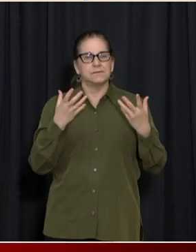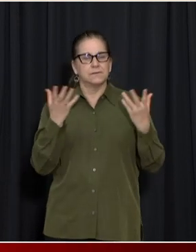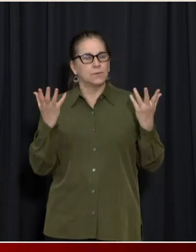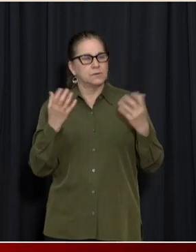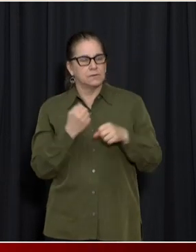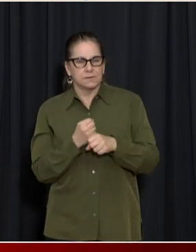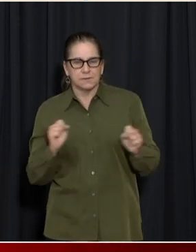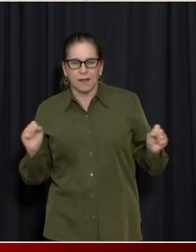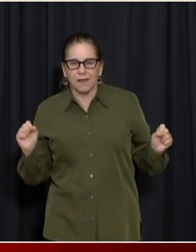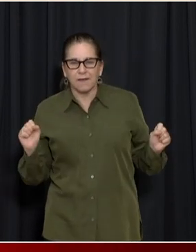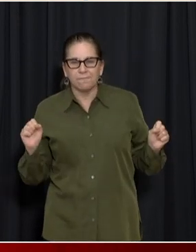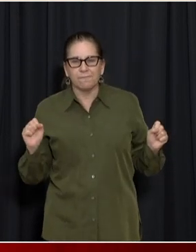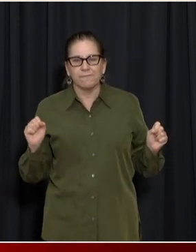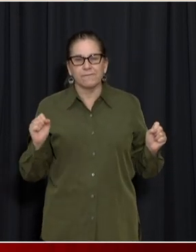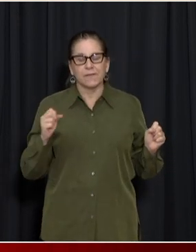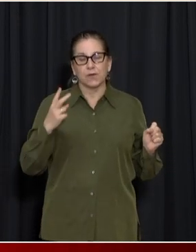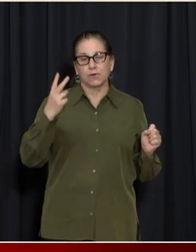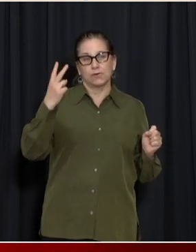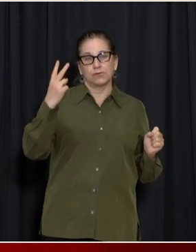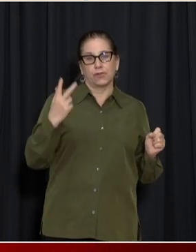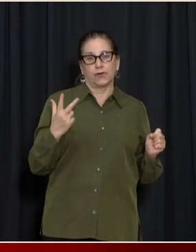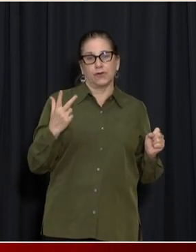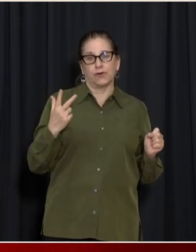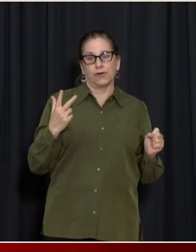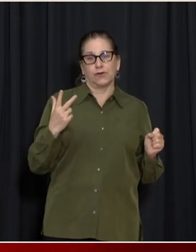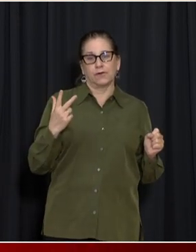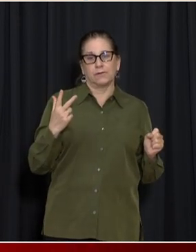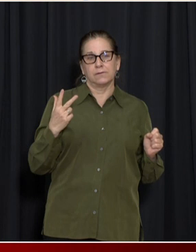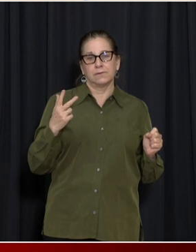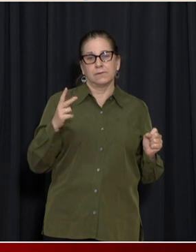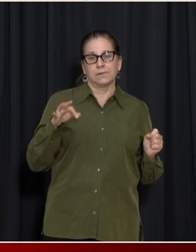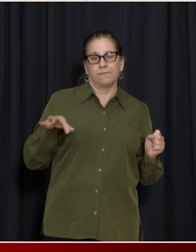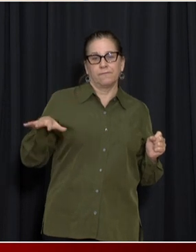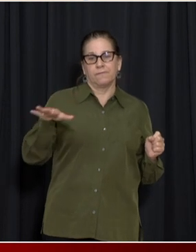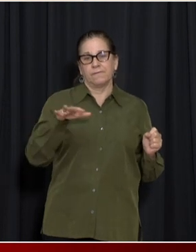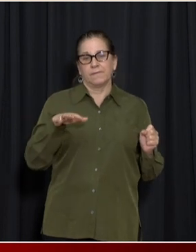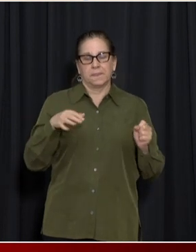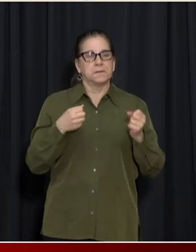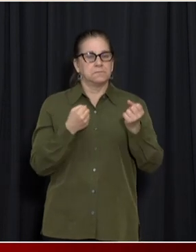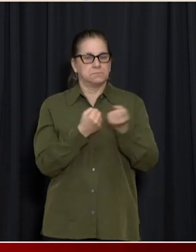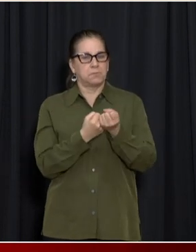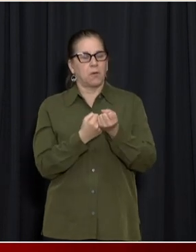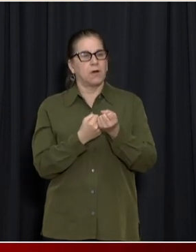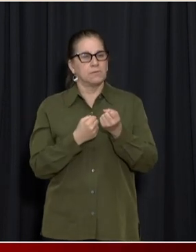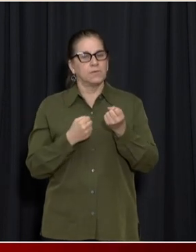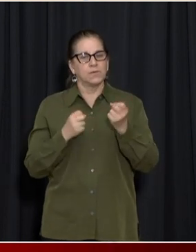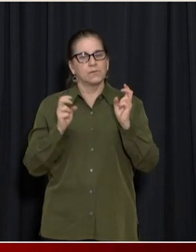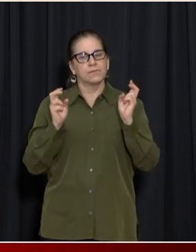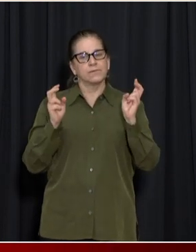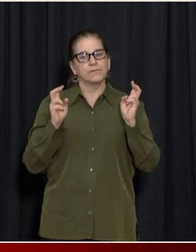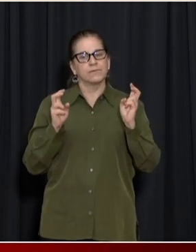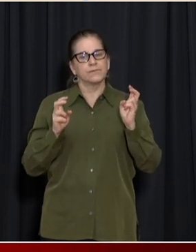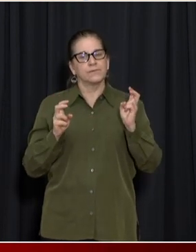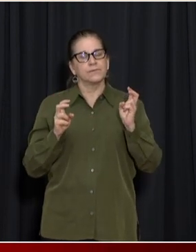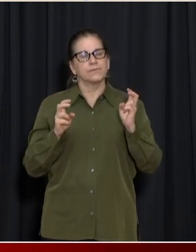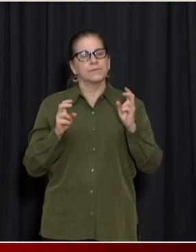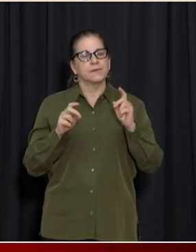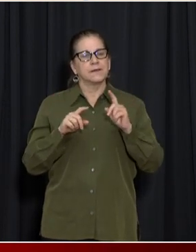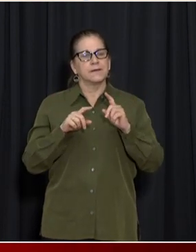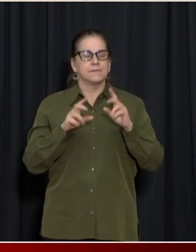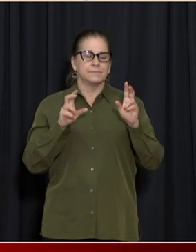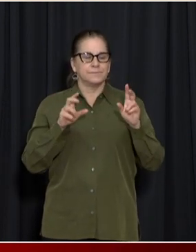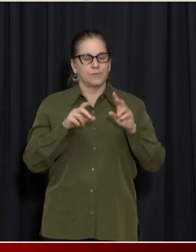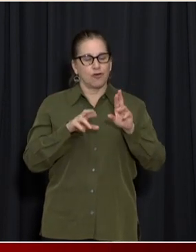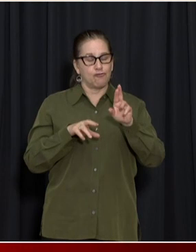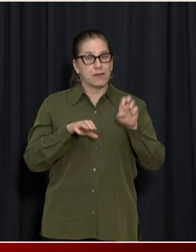of respondents support a phased reopening. Many recognize the economic damage, especially